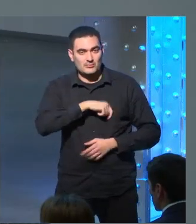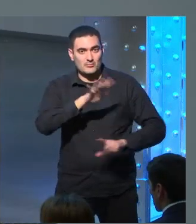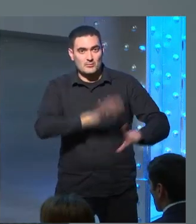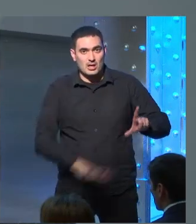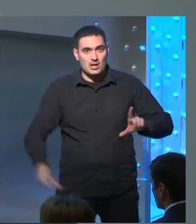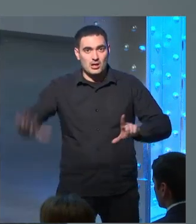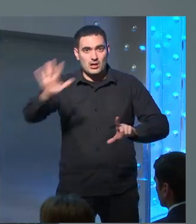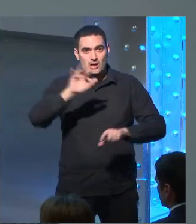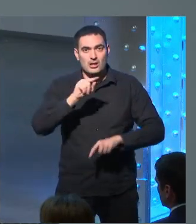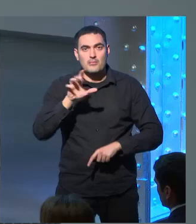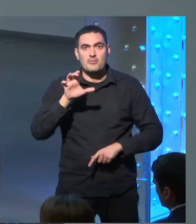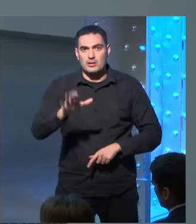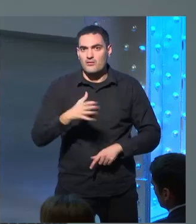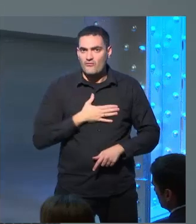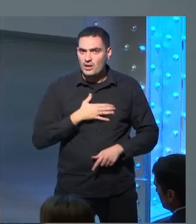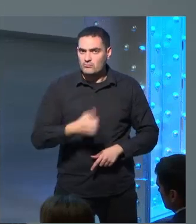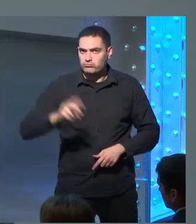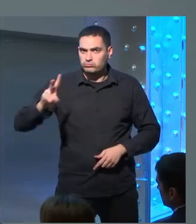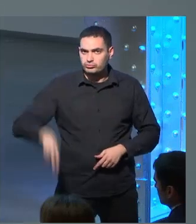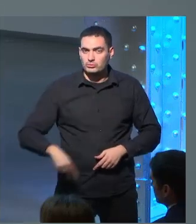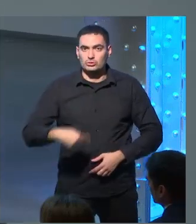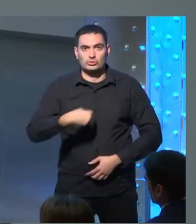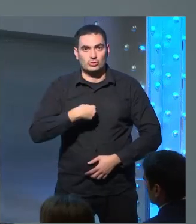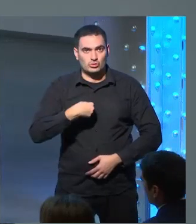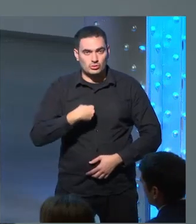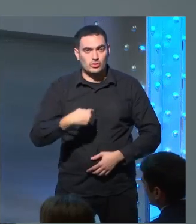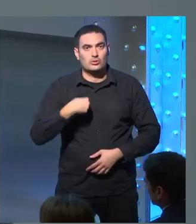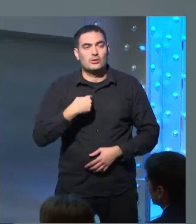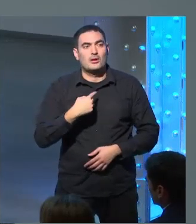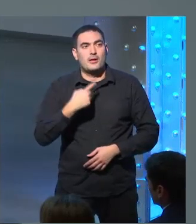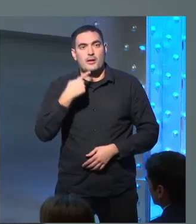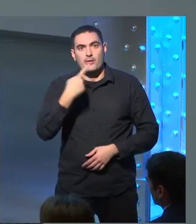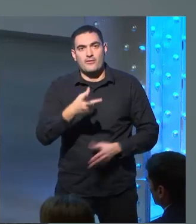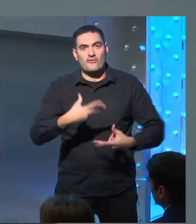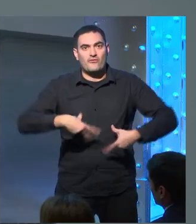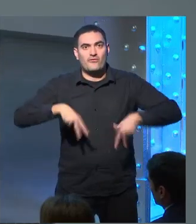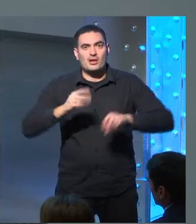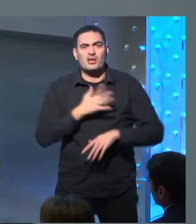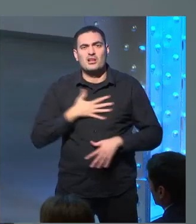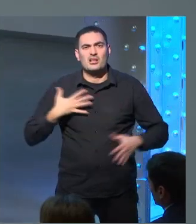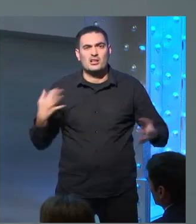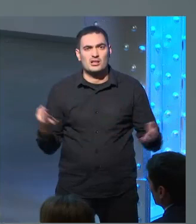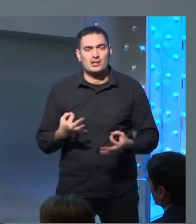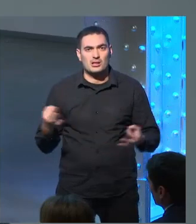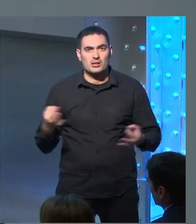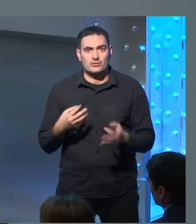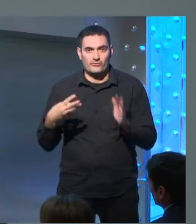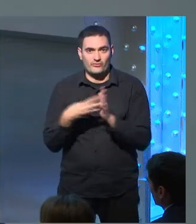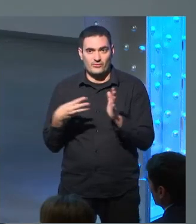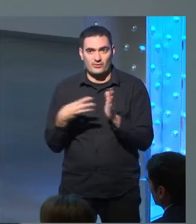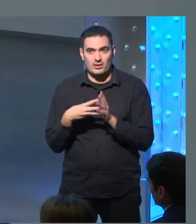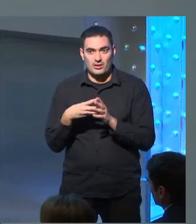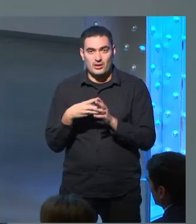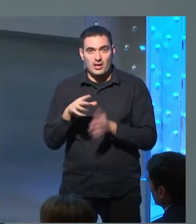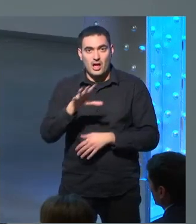daring ones, to the courageous one and the bold ones. And Spain is a country of bold people. And I would like to conclude